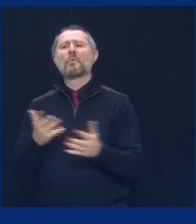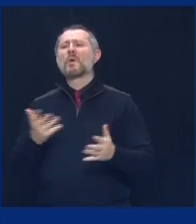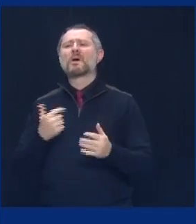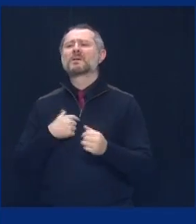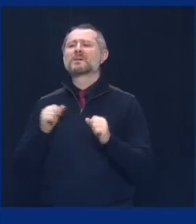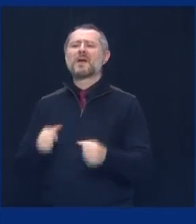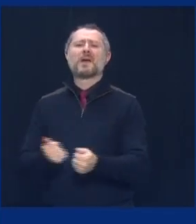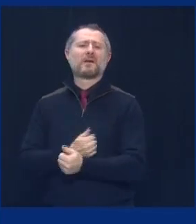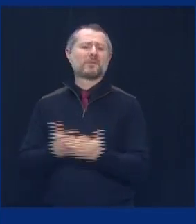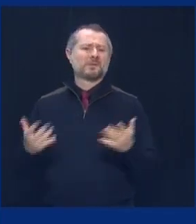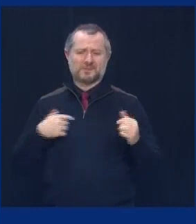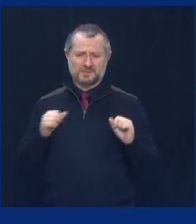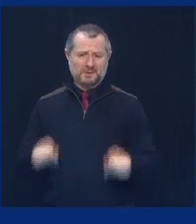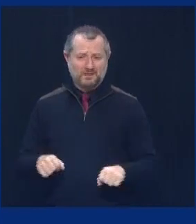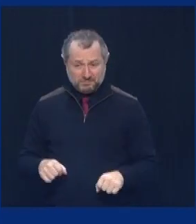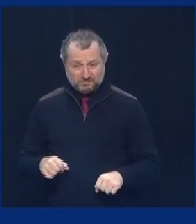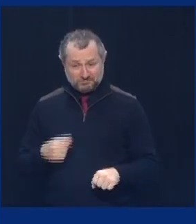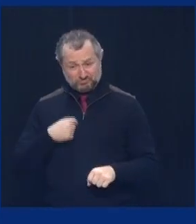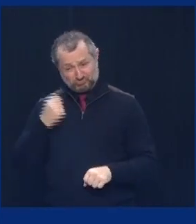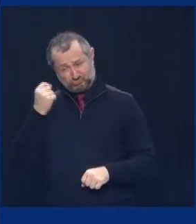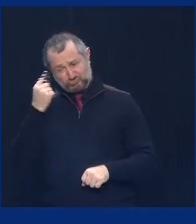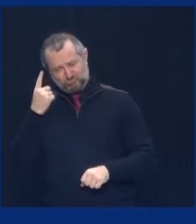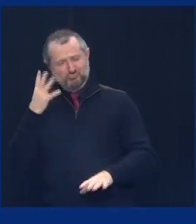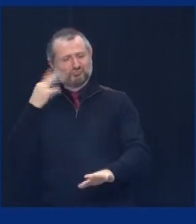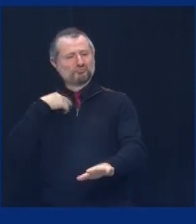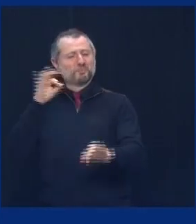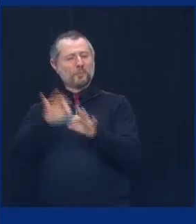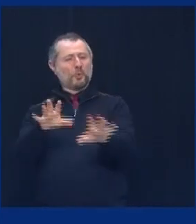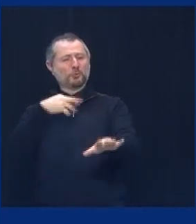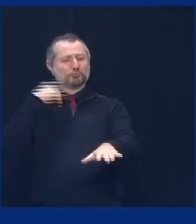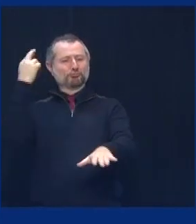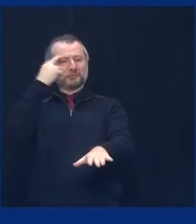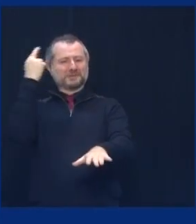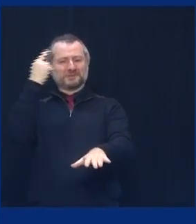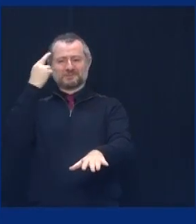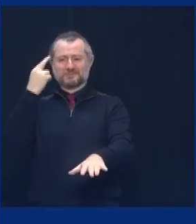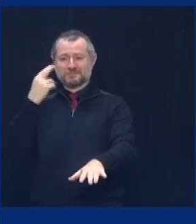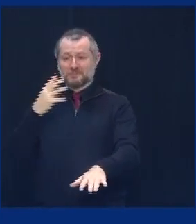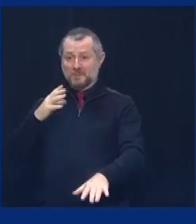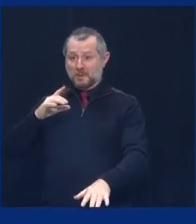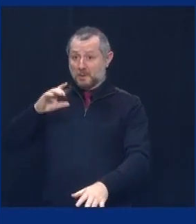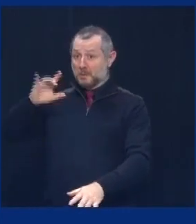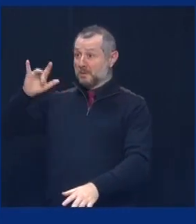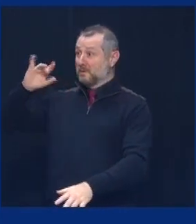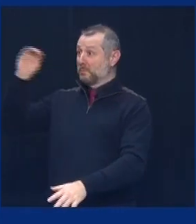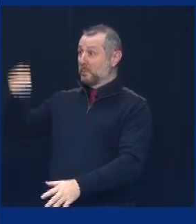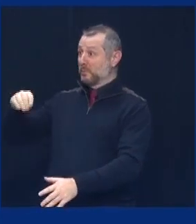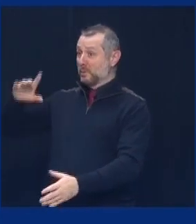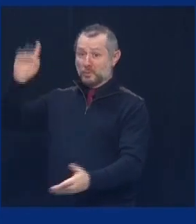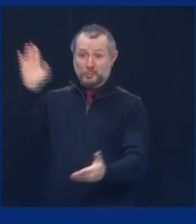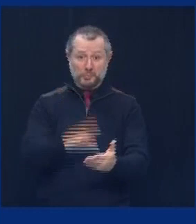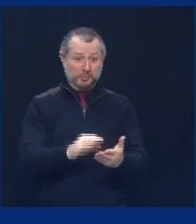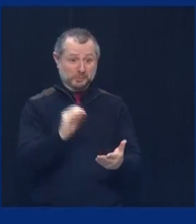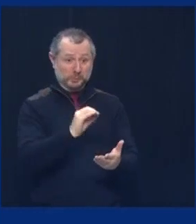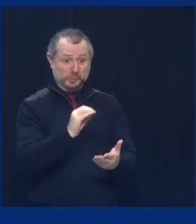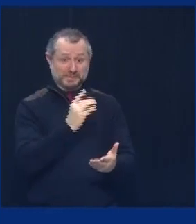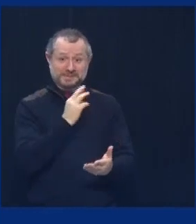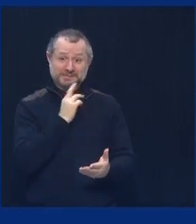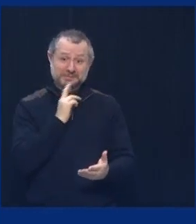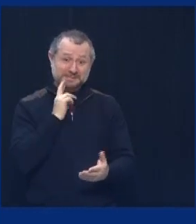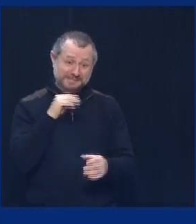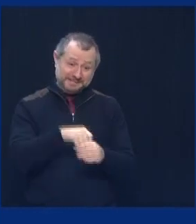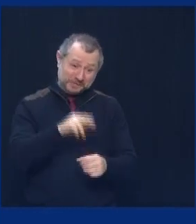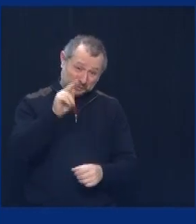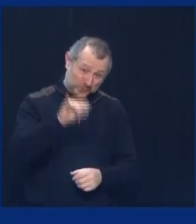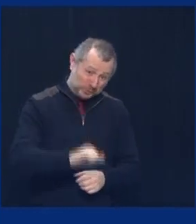do within reason. And I think 25% to 0 in New York City, with